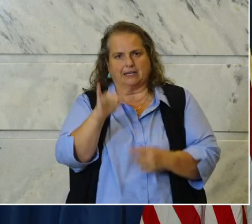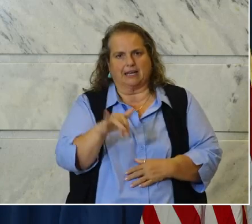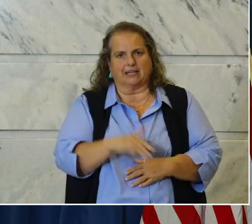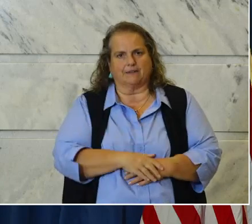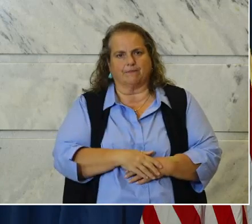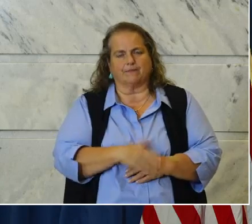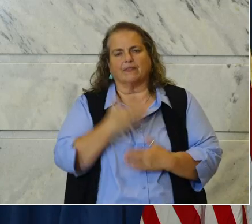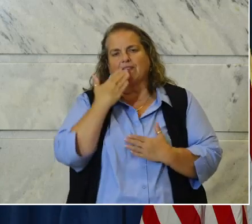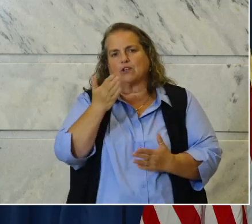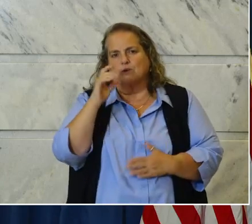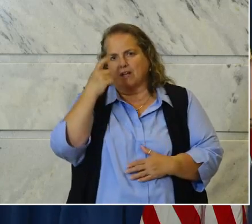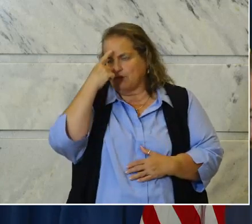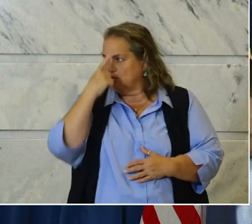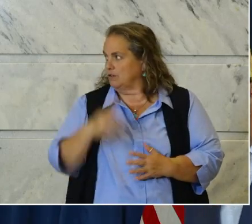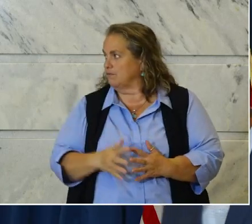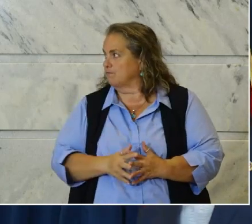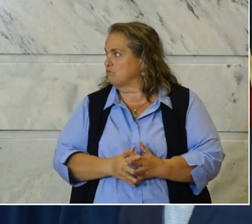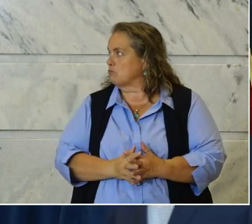Thank you, Governor.